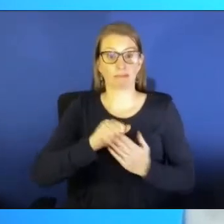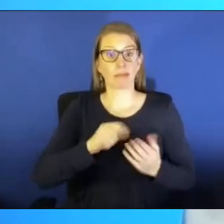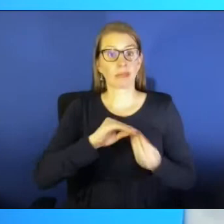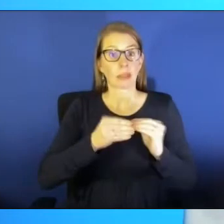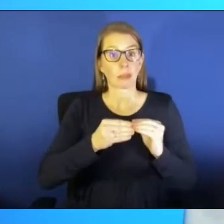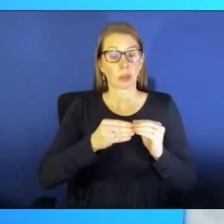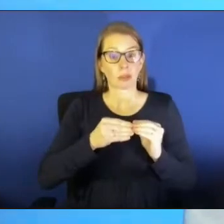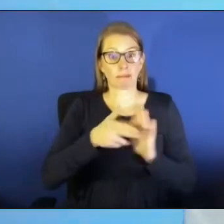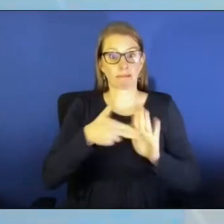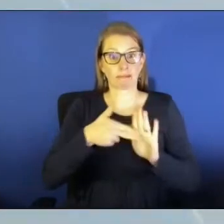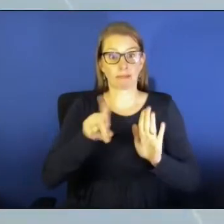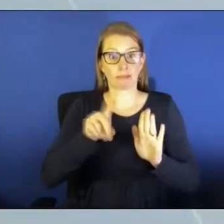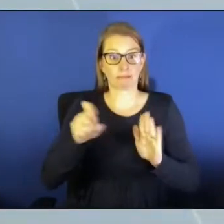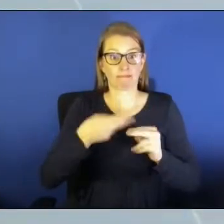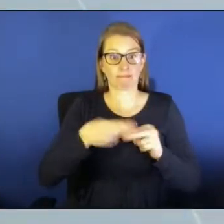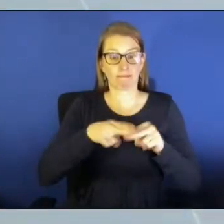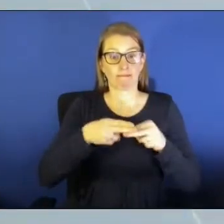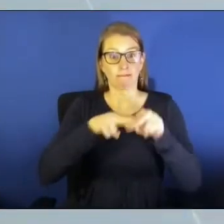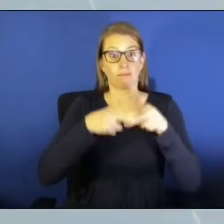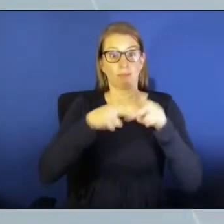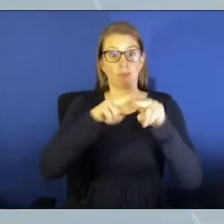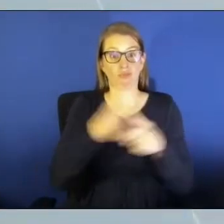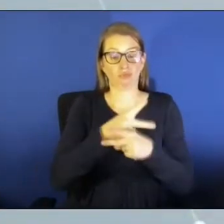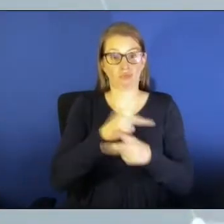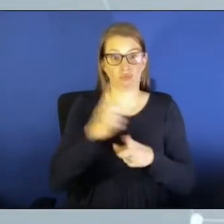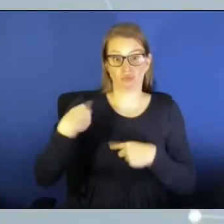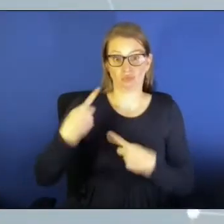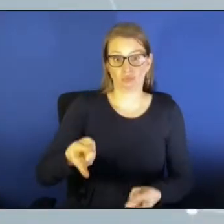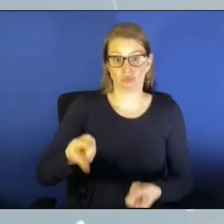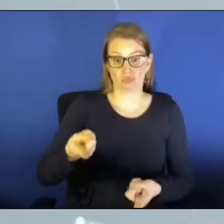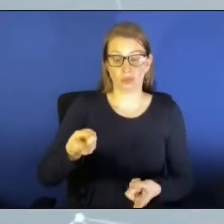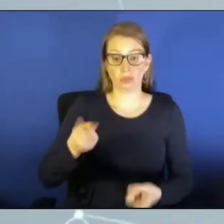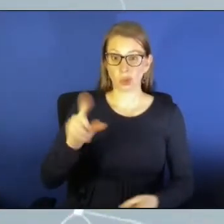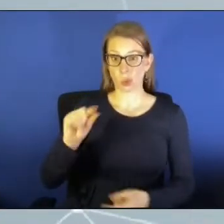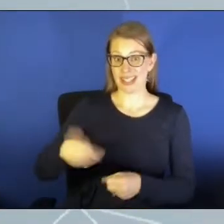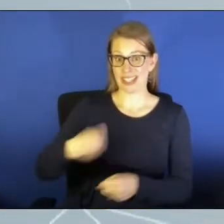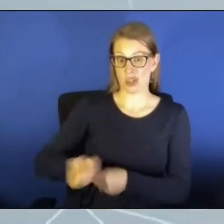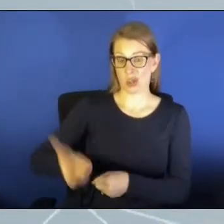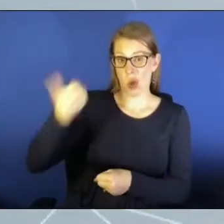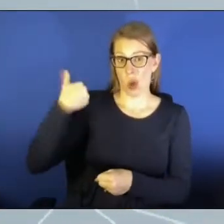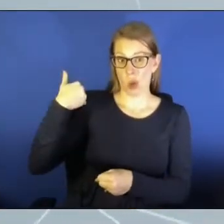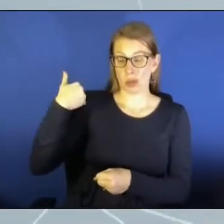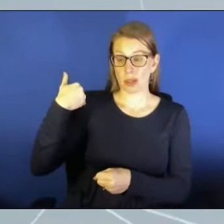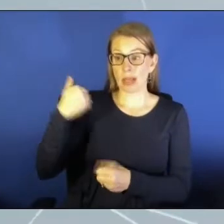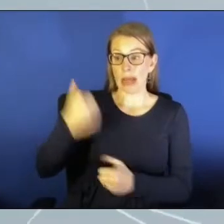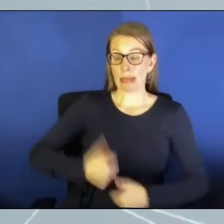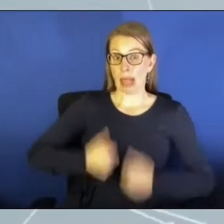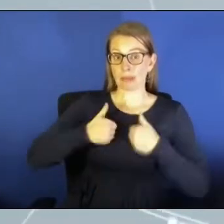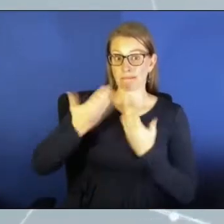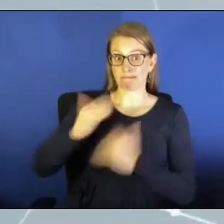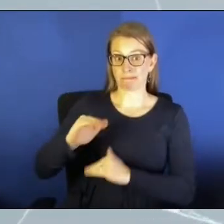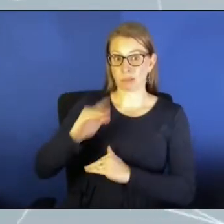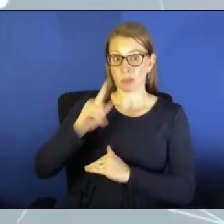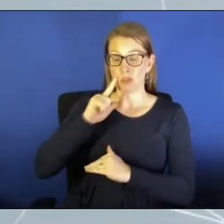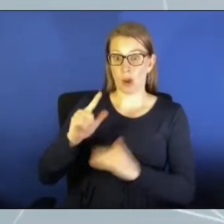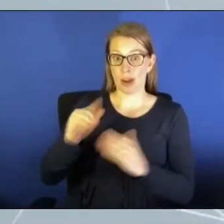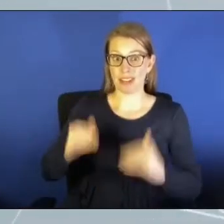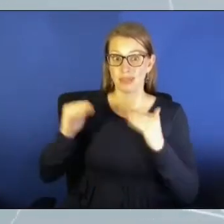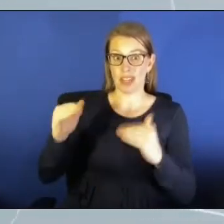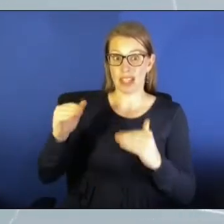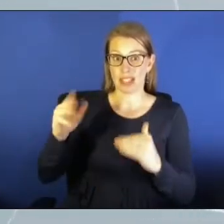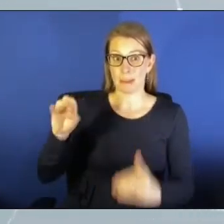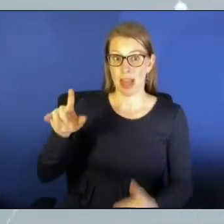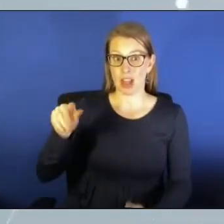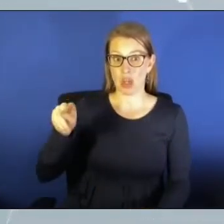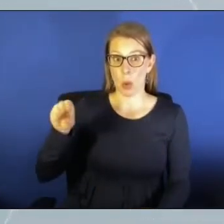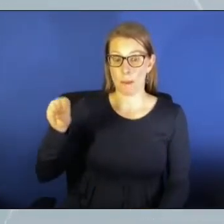recent decades. Only 20 years ago, the average life expectancy of people with advanced melanoma was just 6